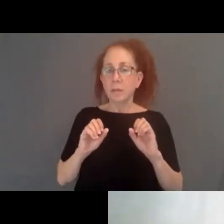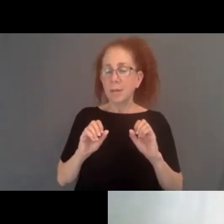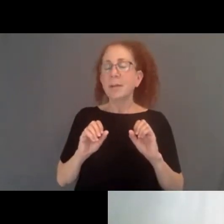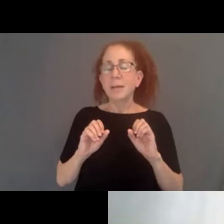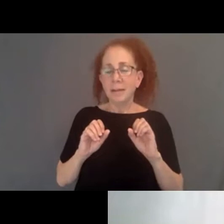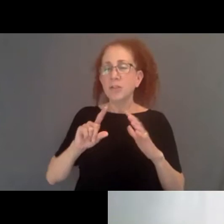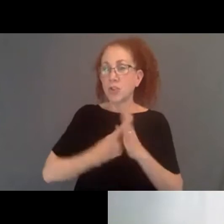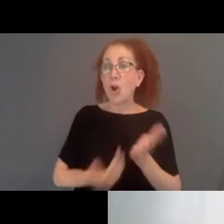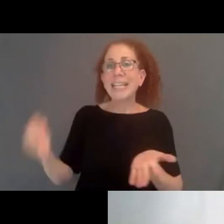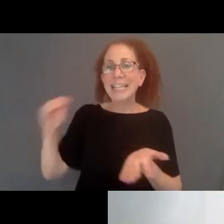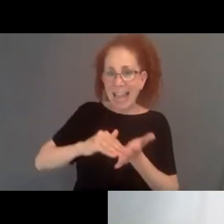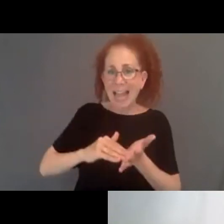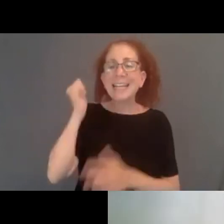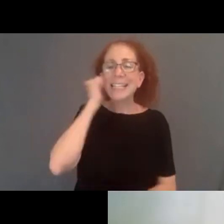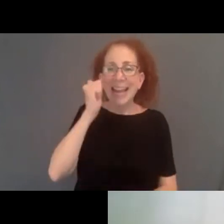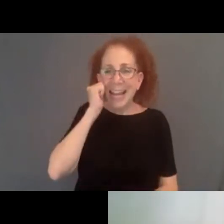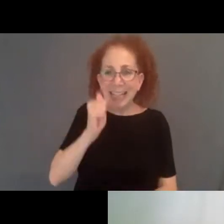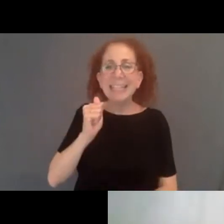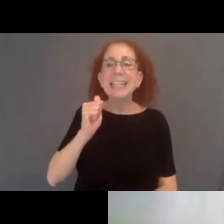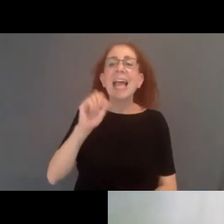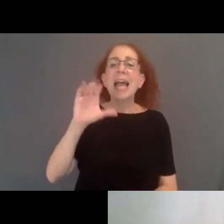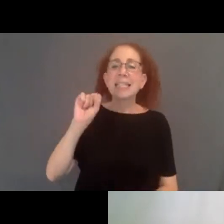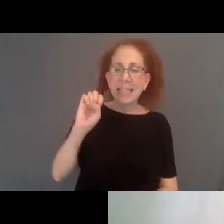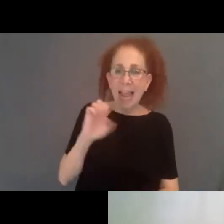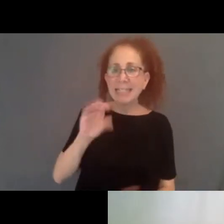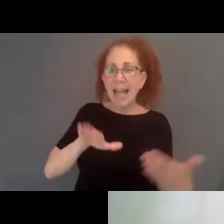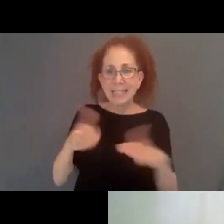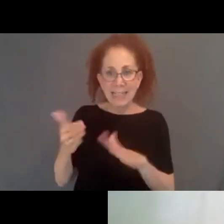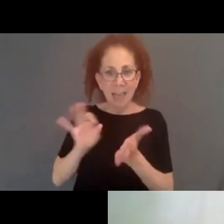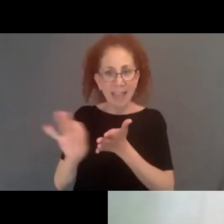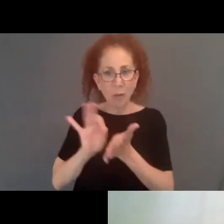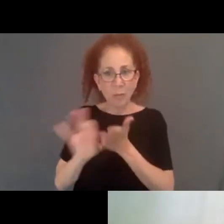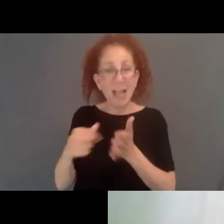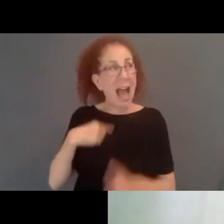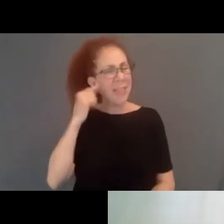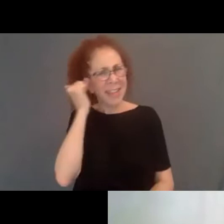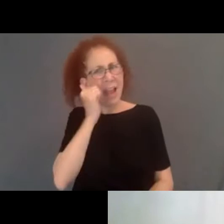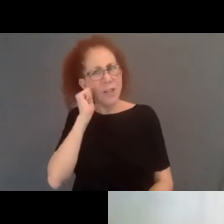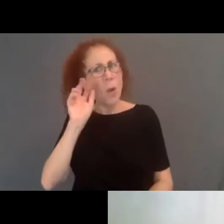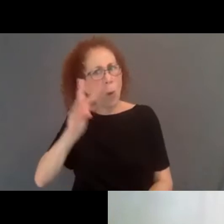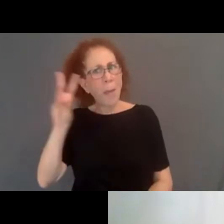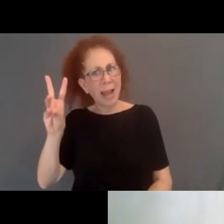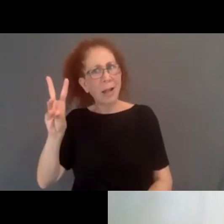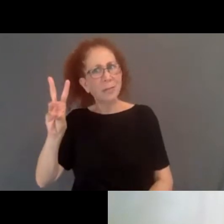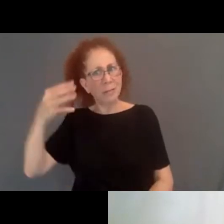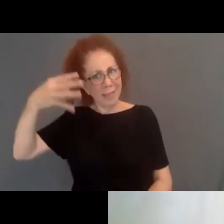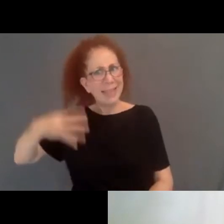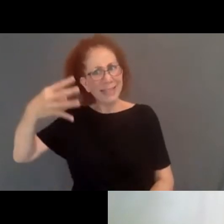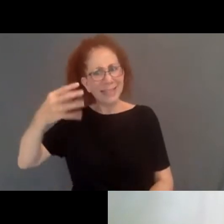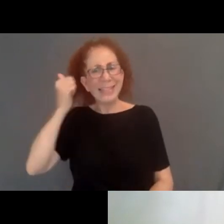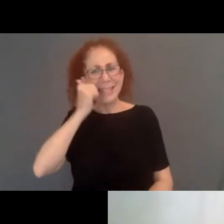I think that we are updating the website every day with death and case counts. And